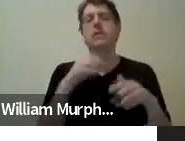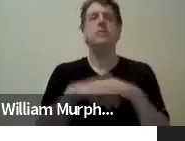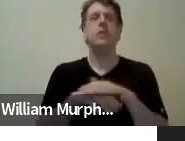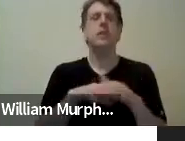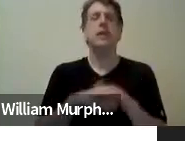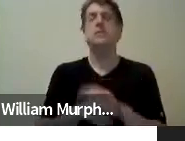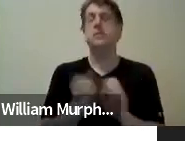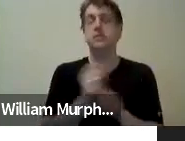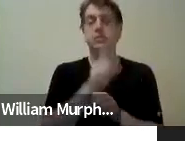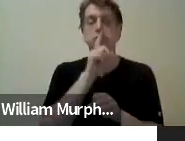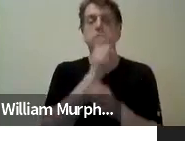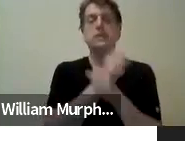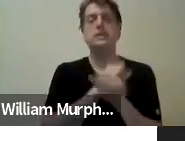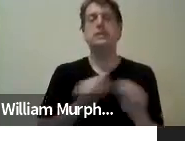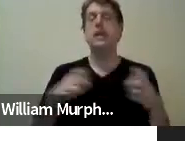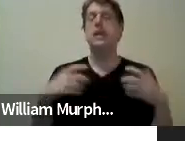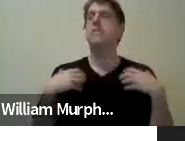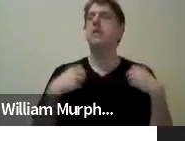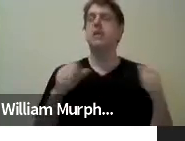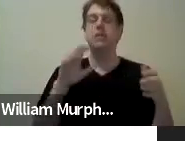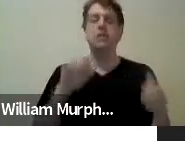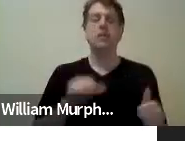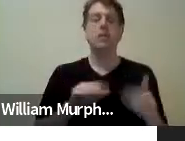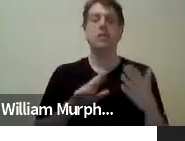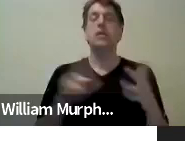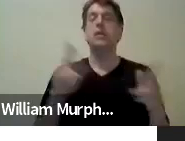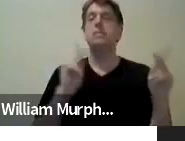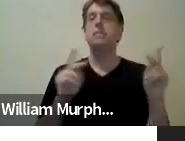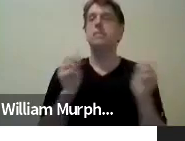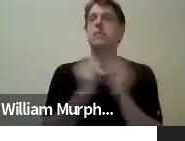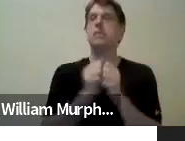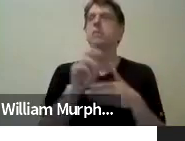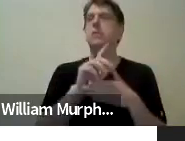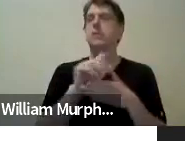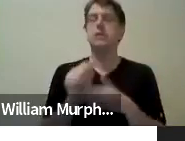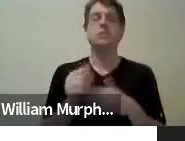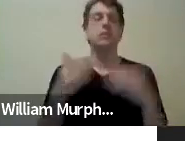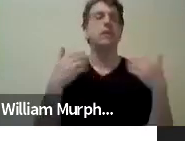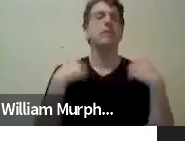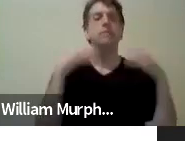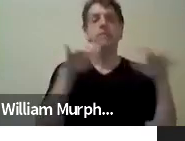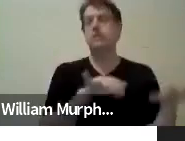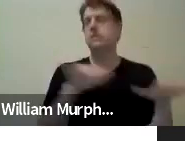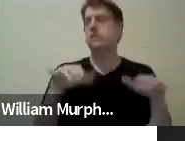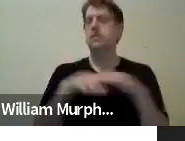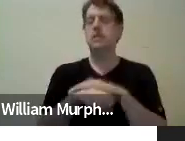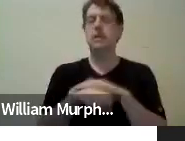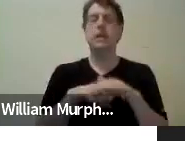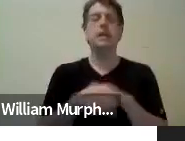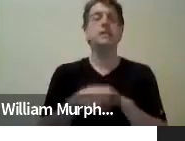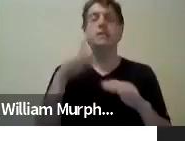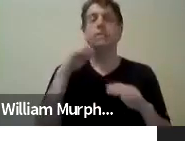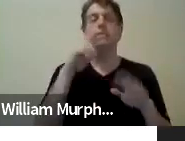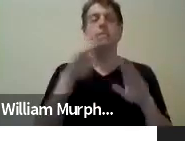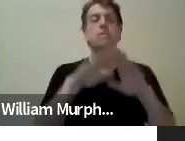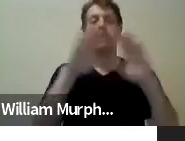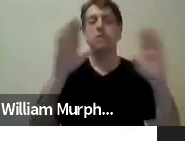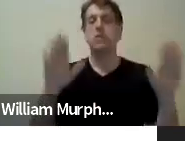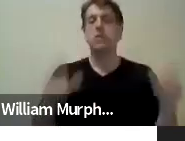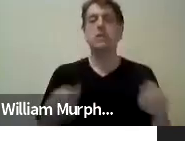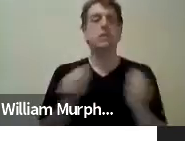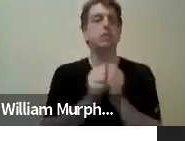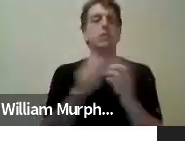safe and healthy ways that people with disabilities have the same access the housing by having to change to the